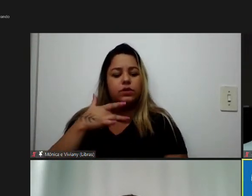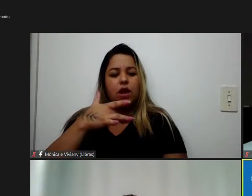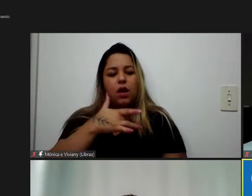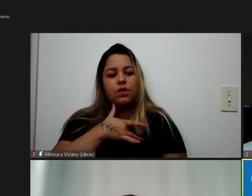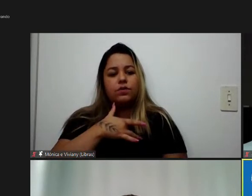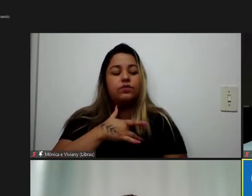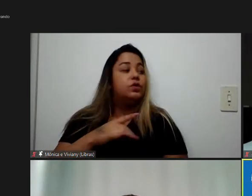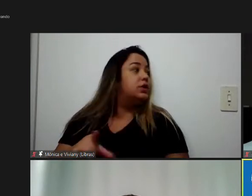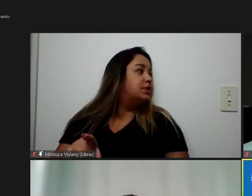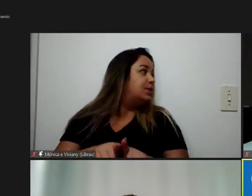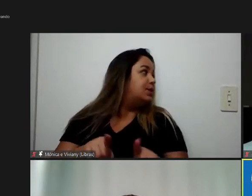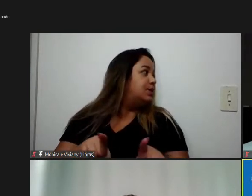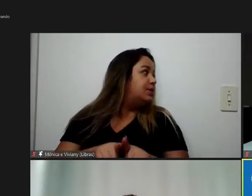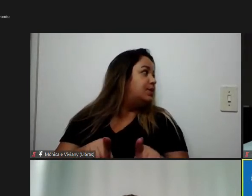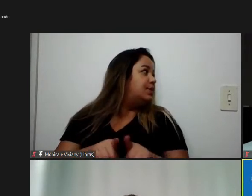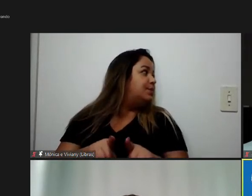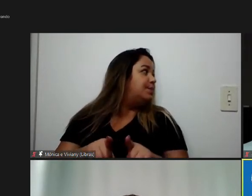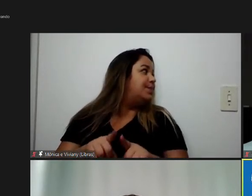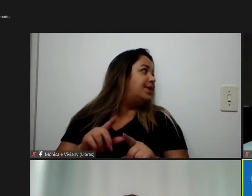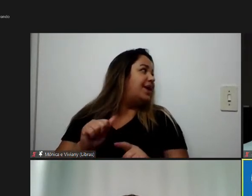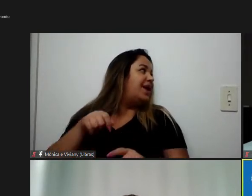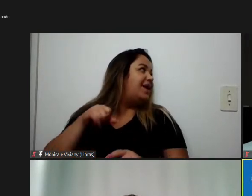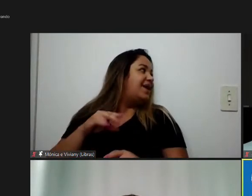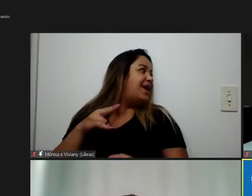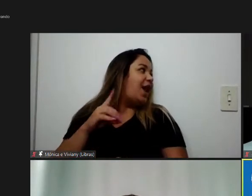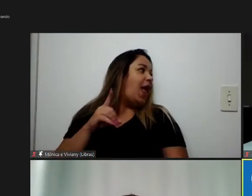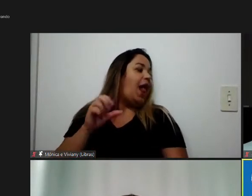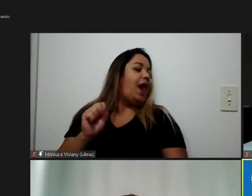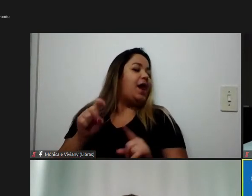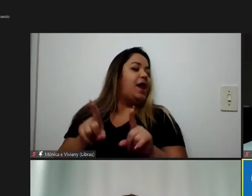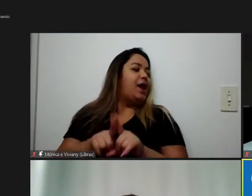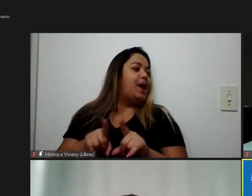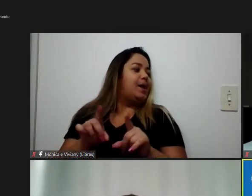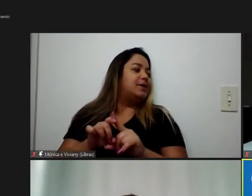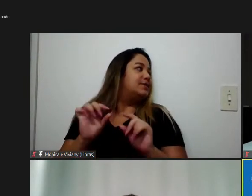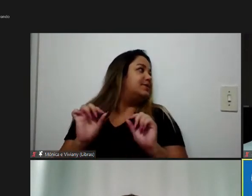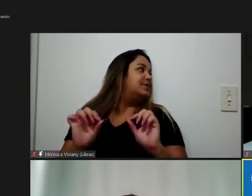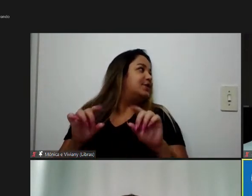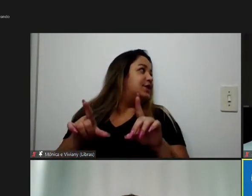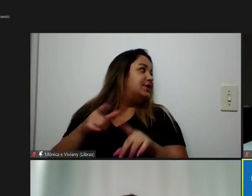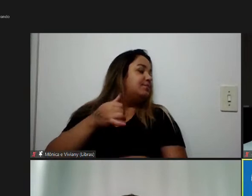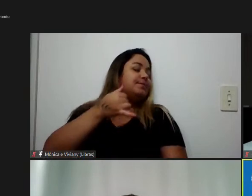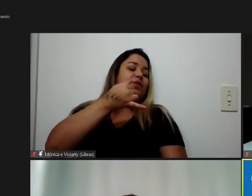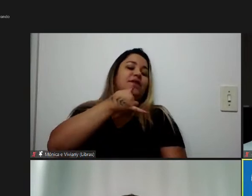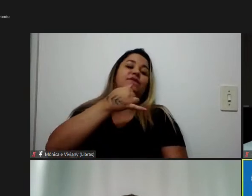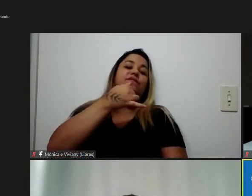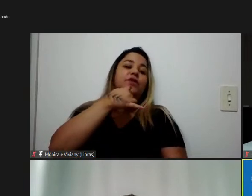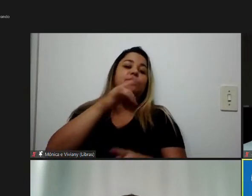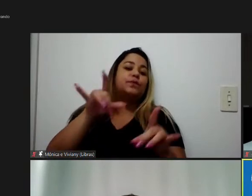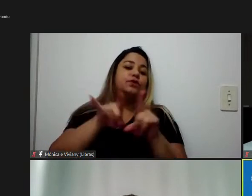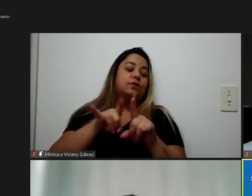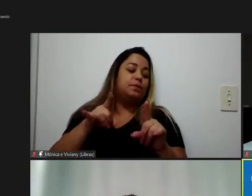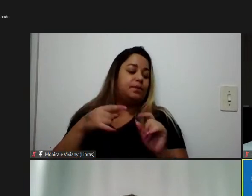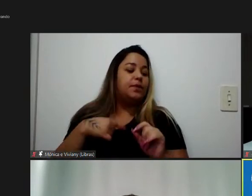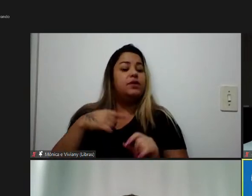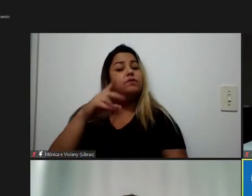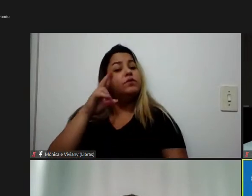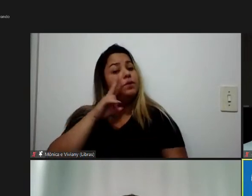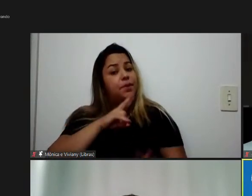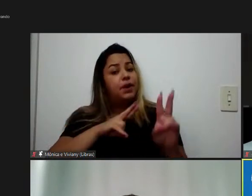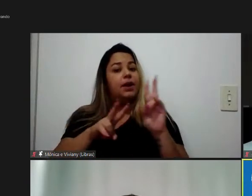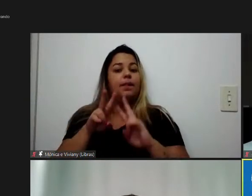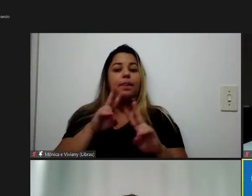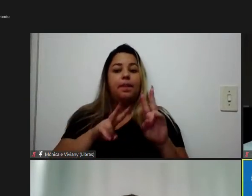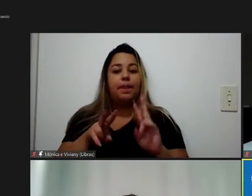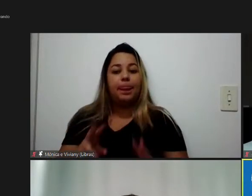don't think we have that. Unfortunately, if you look, for example, at promotion, protection, and